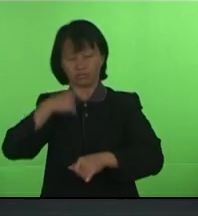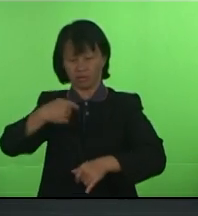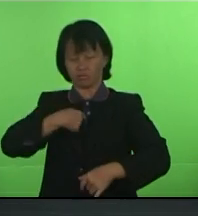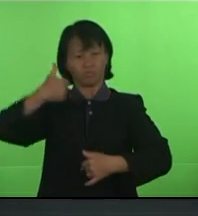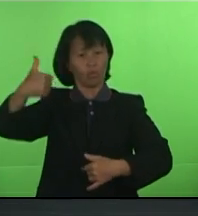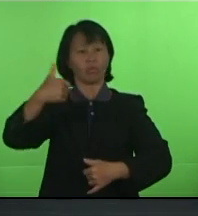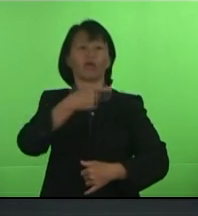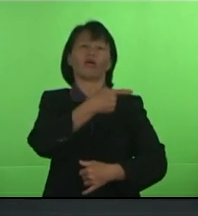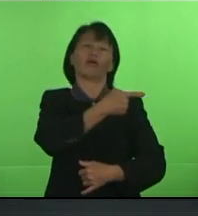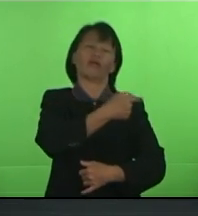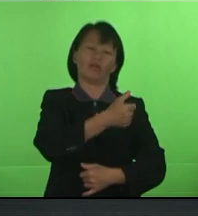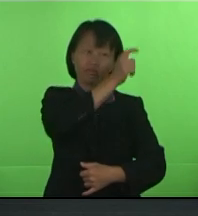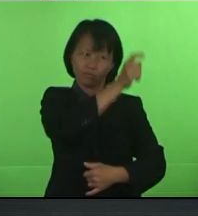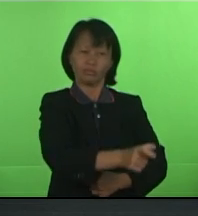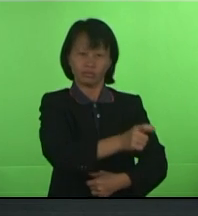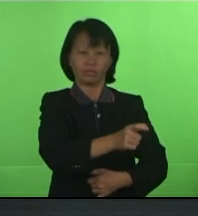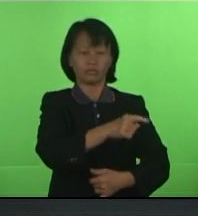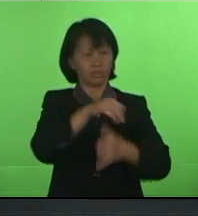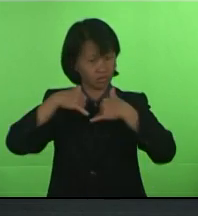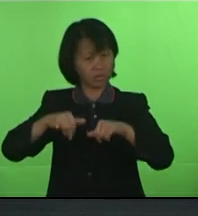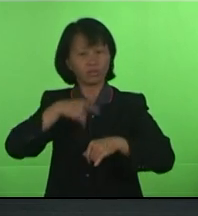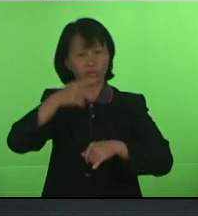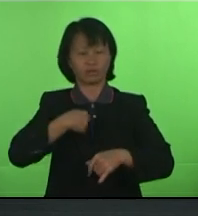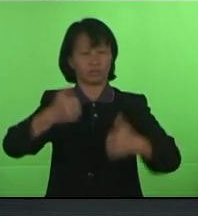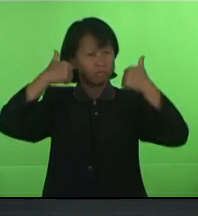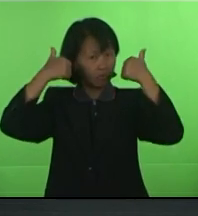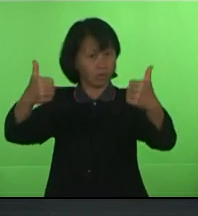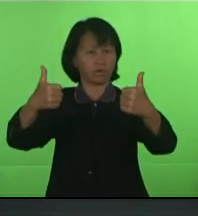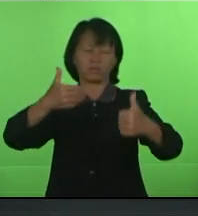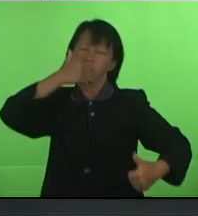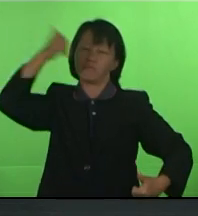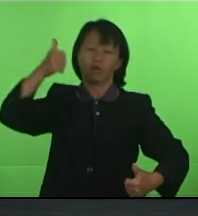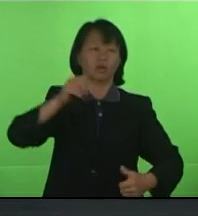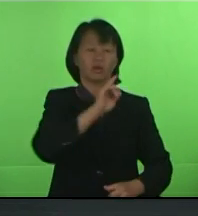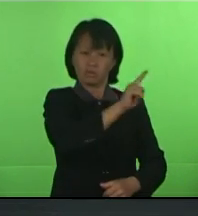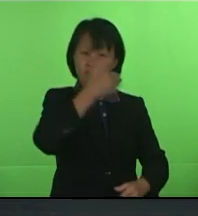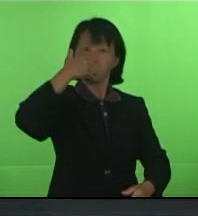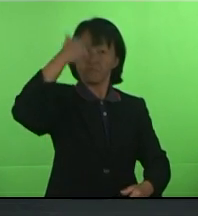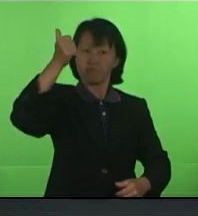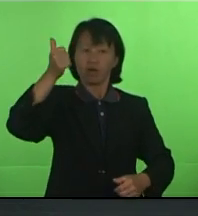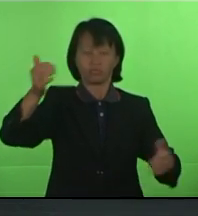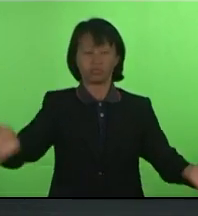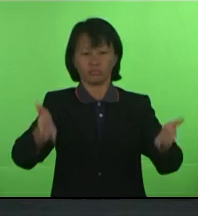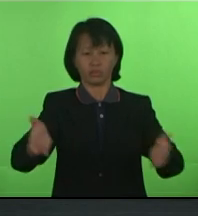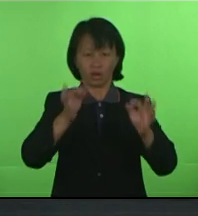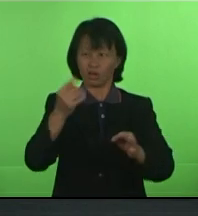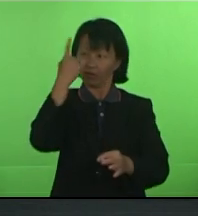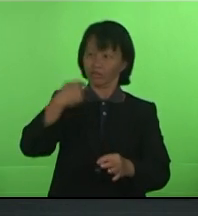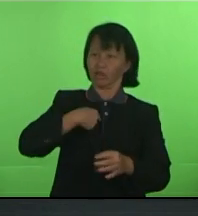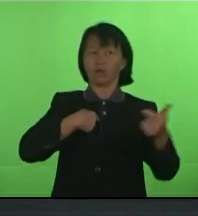illness, he still says that he is the greatest. He is his best motivator, if you ask me. Okay?